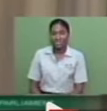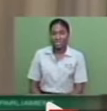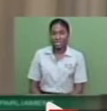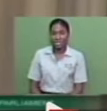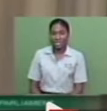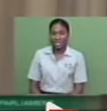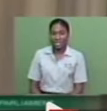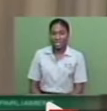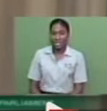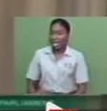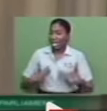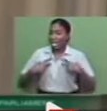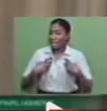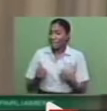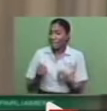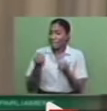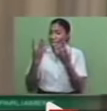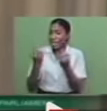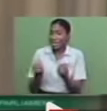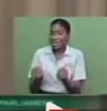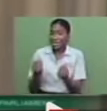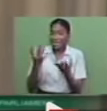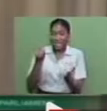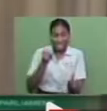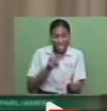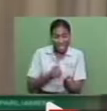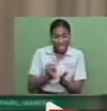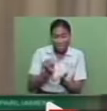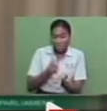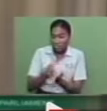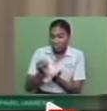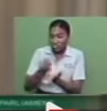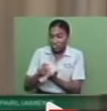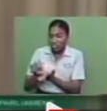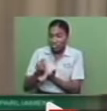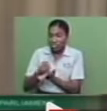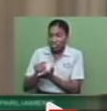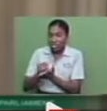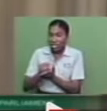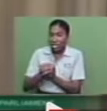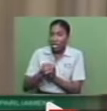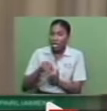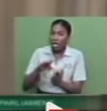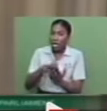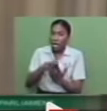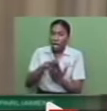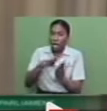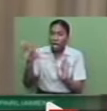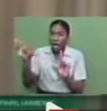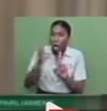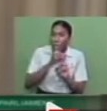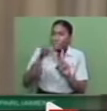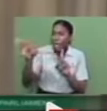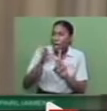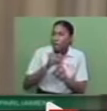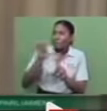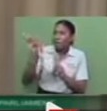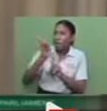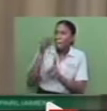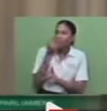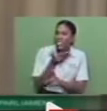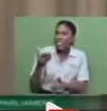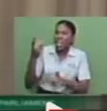investigative systems utilizing foreign-based platforms. The annual and monthly fees required far exceed